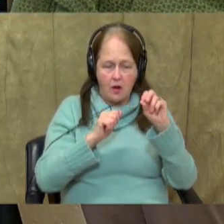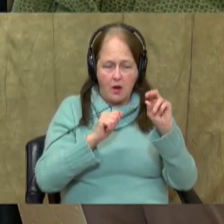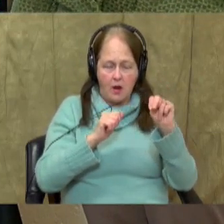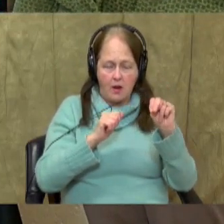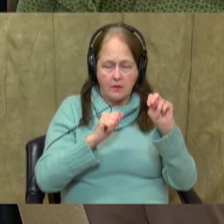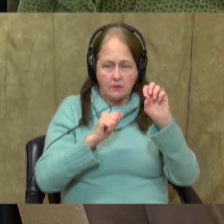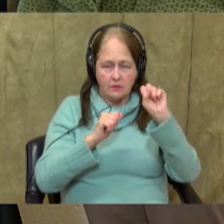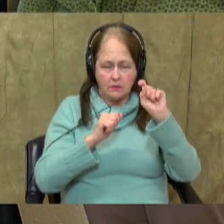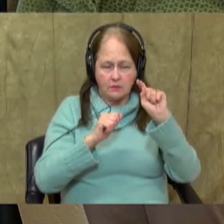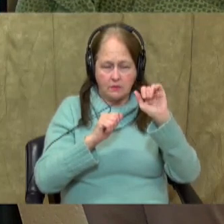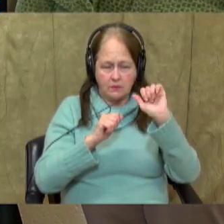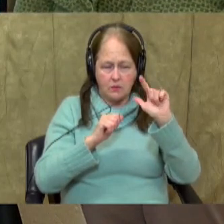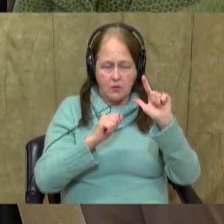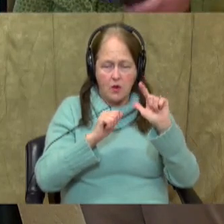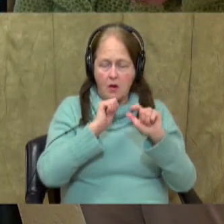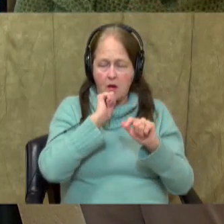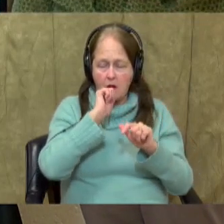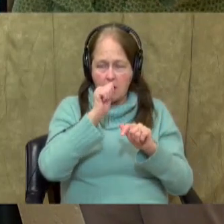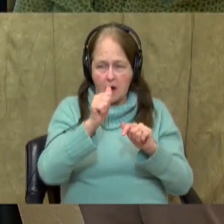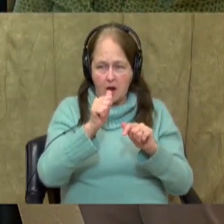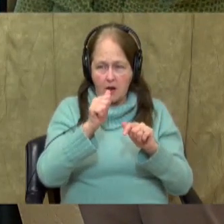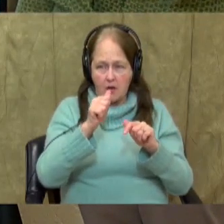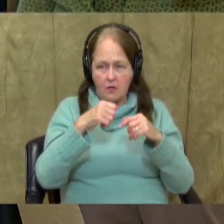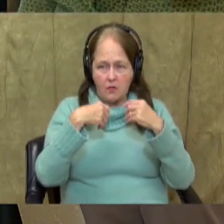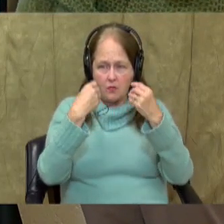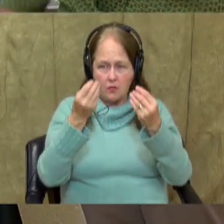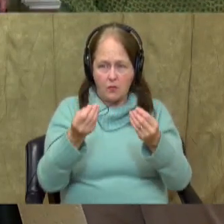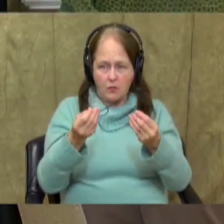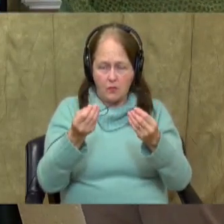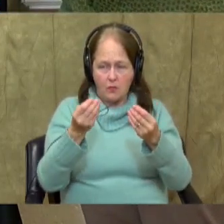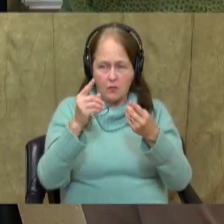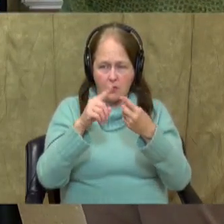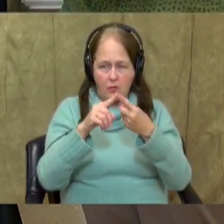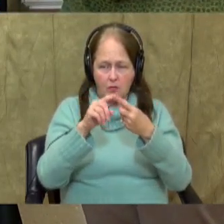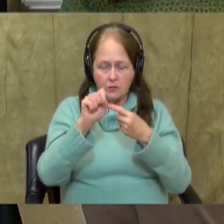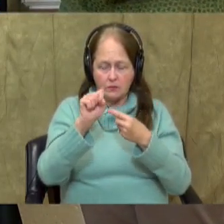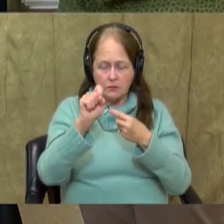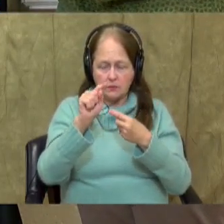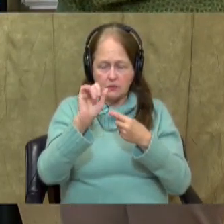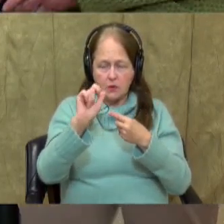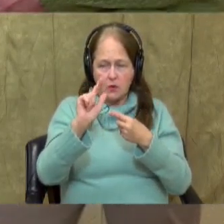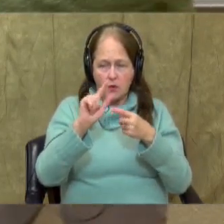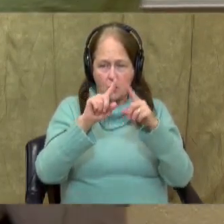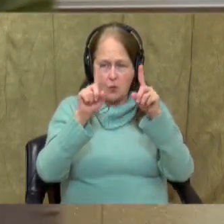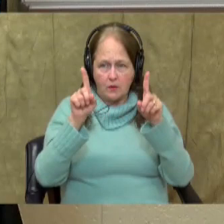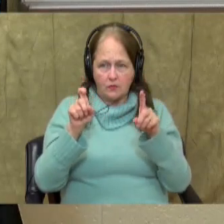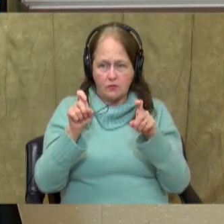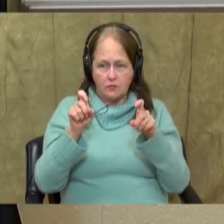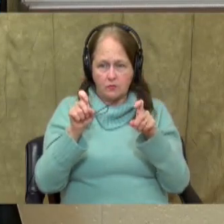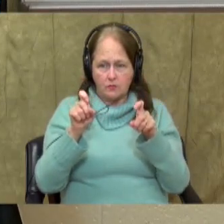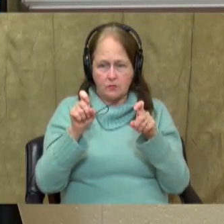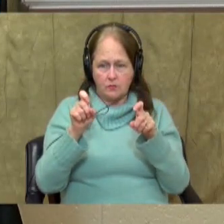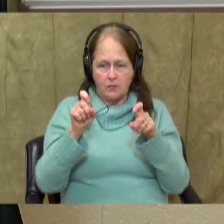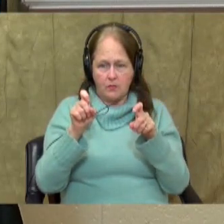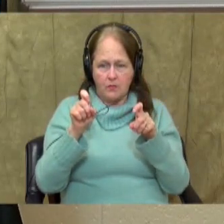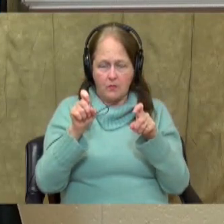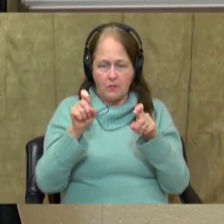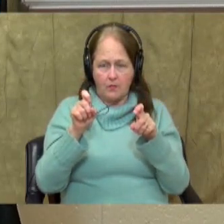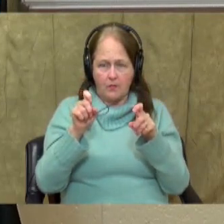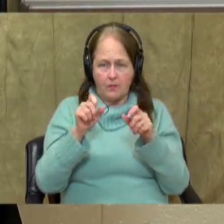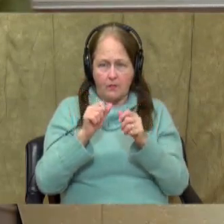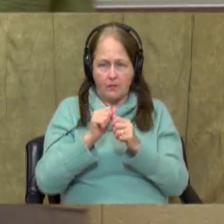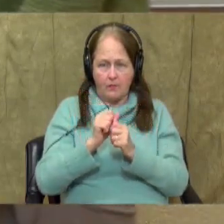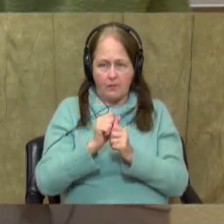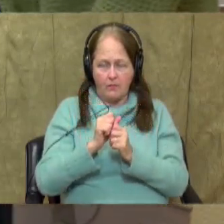turn the 5 that are not statistical into a statistical question. I think I picked up the wrong one here.